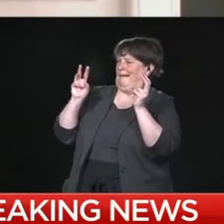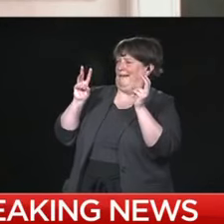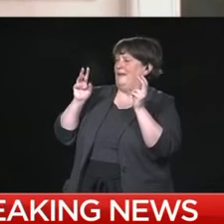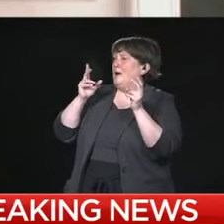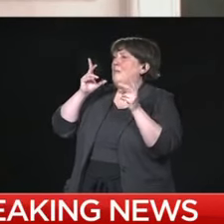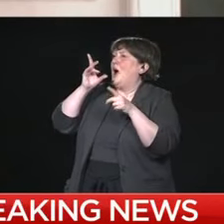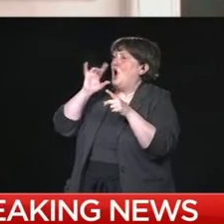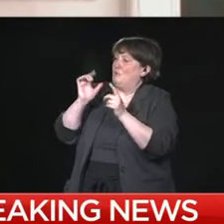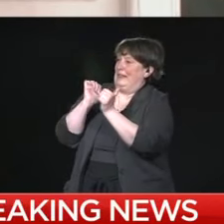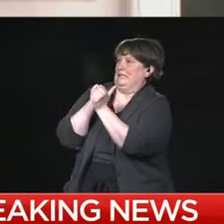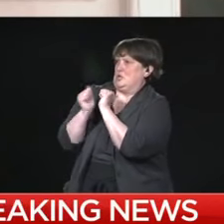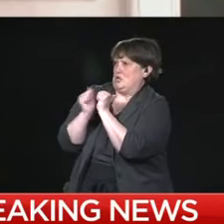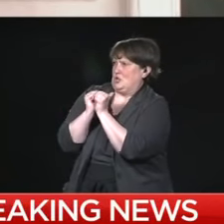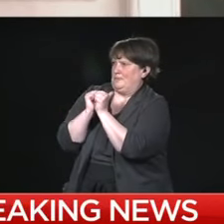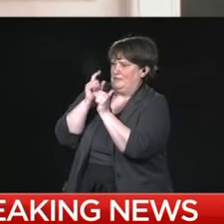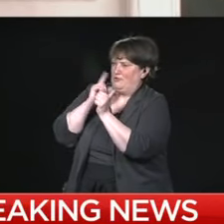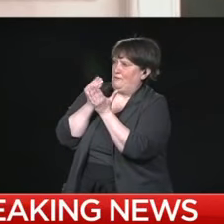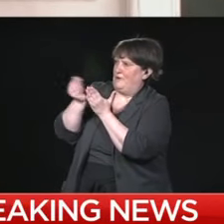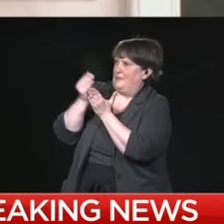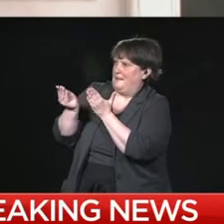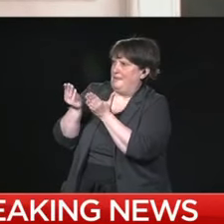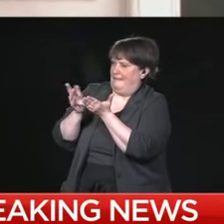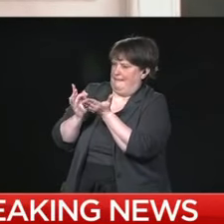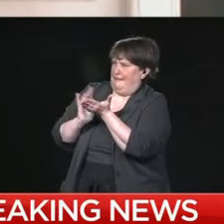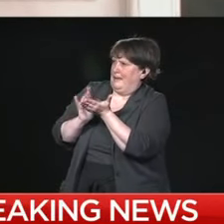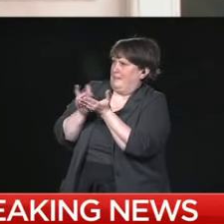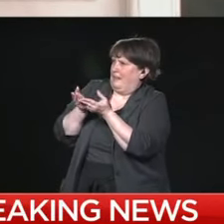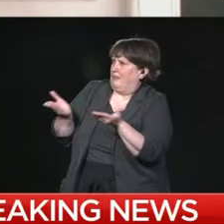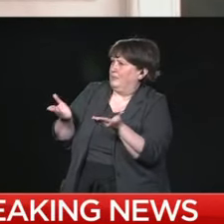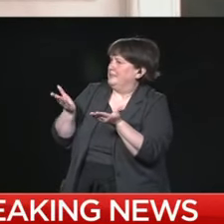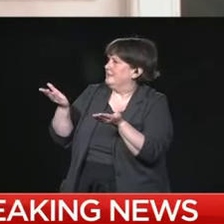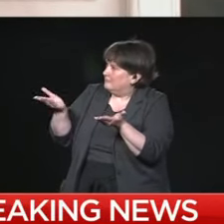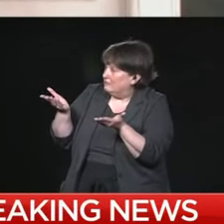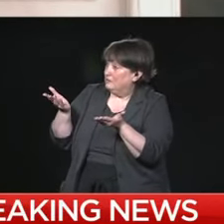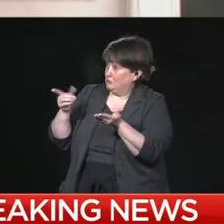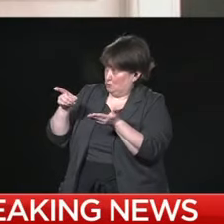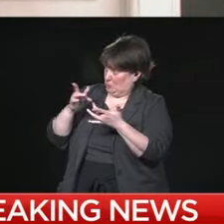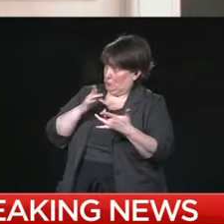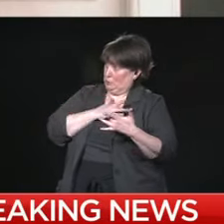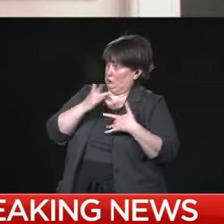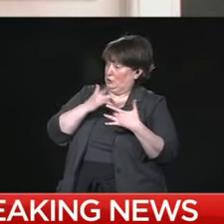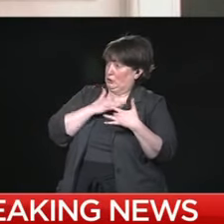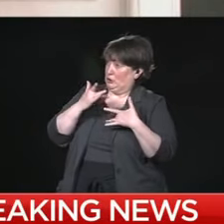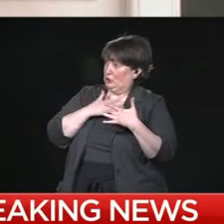you worried that Canada is going to find themselves without?